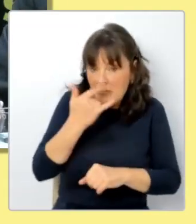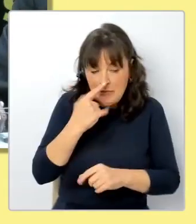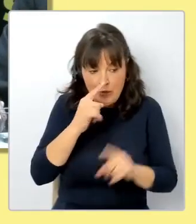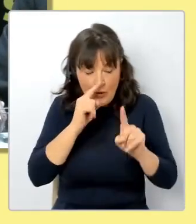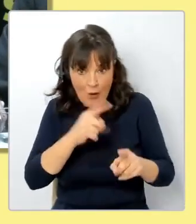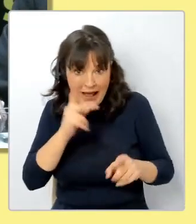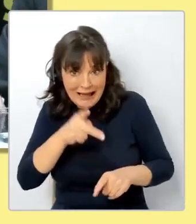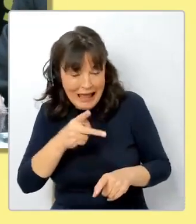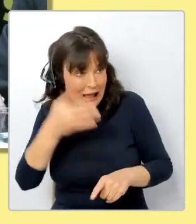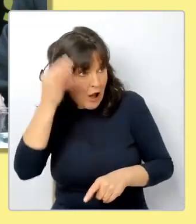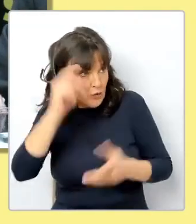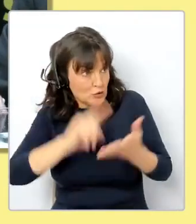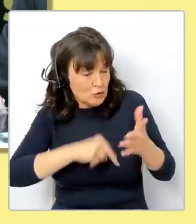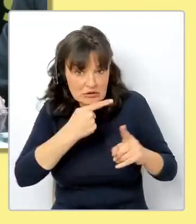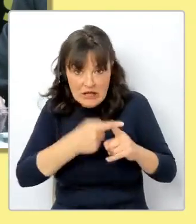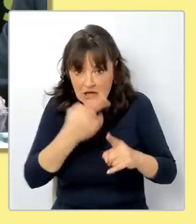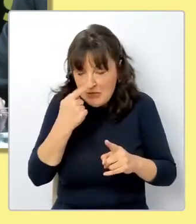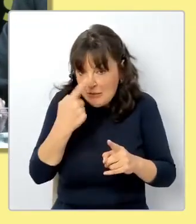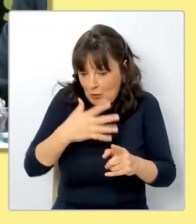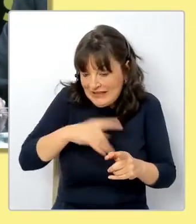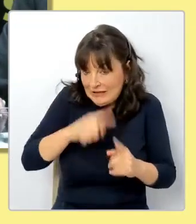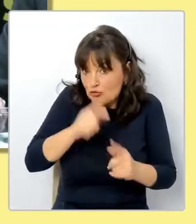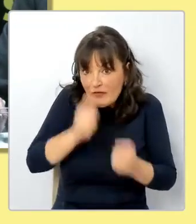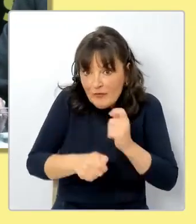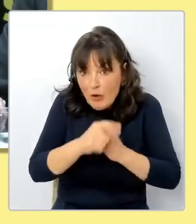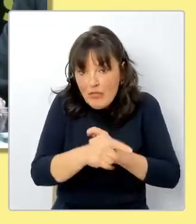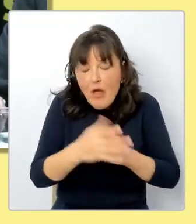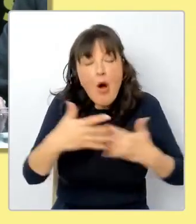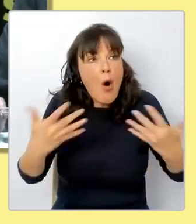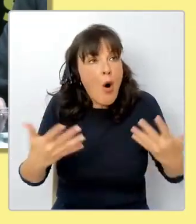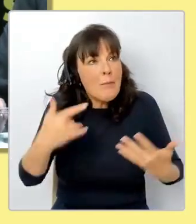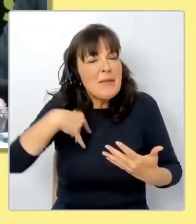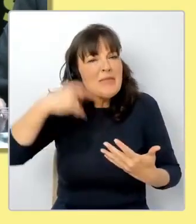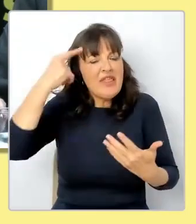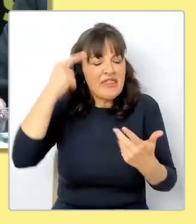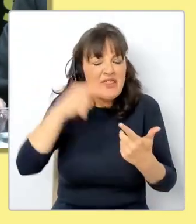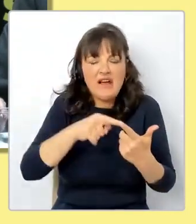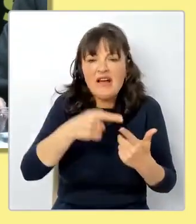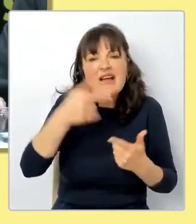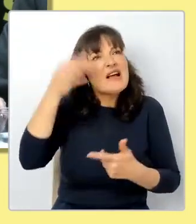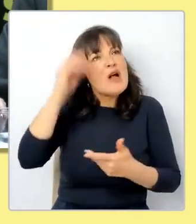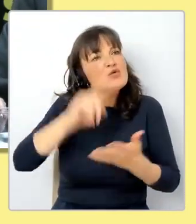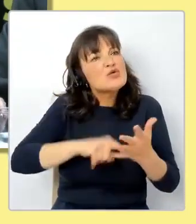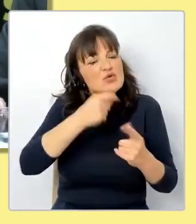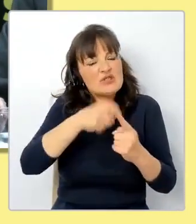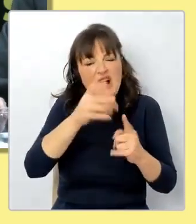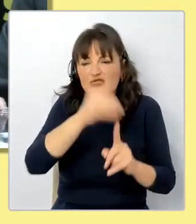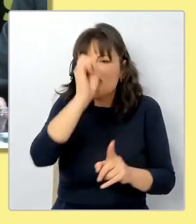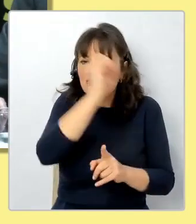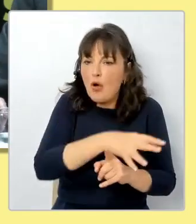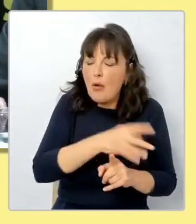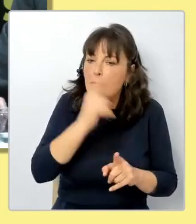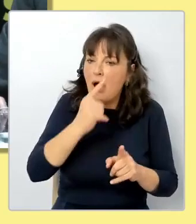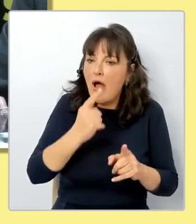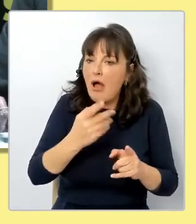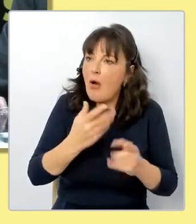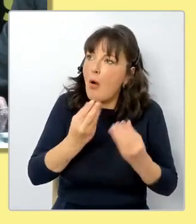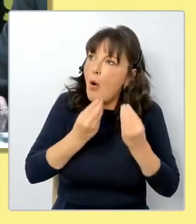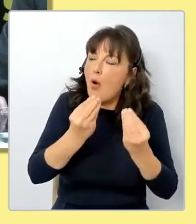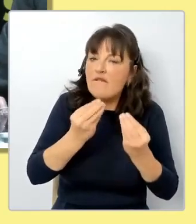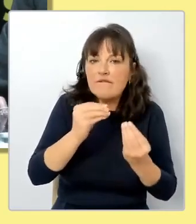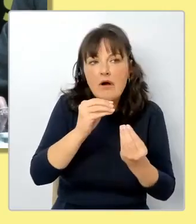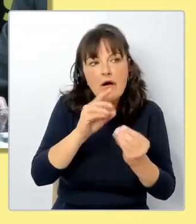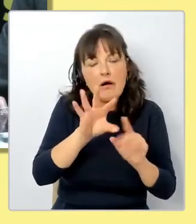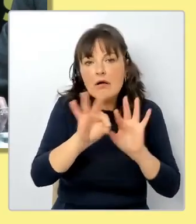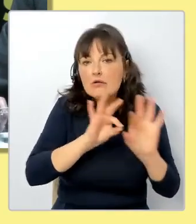could be reformed, or we look at alternatives to council tax. So I think that's something that we should be looking into. And I also think